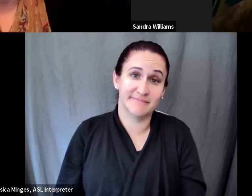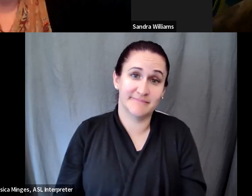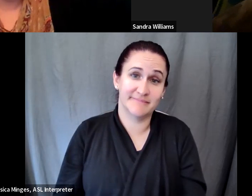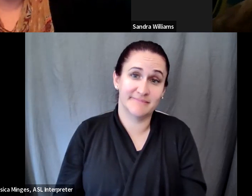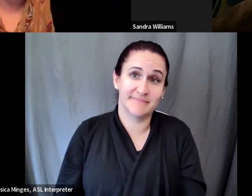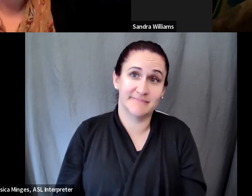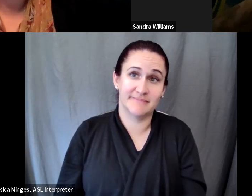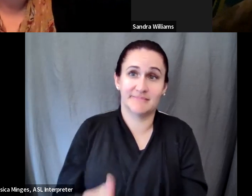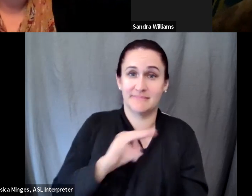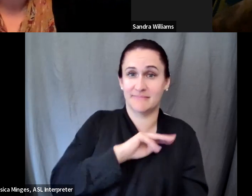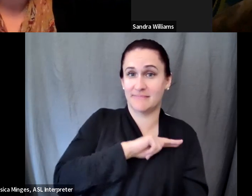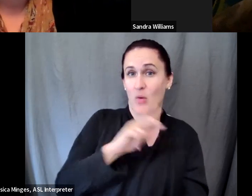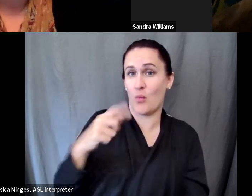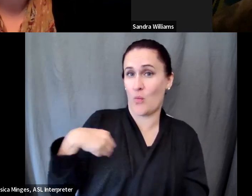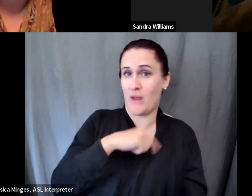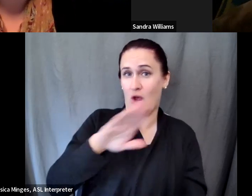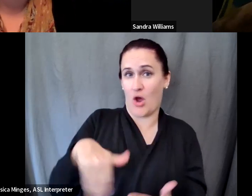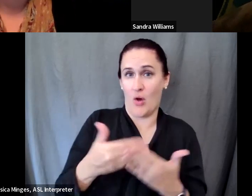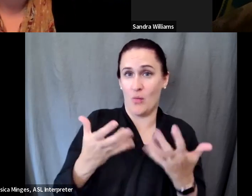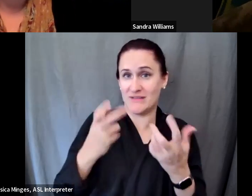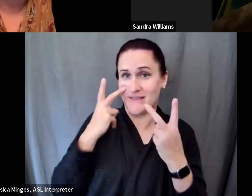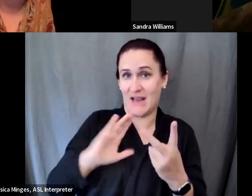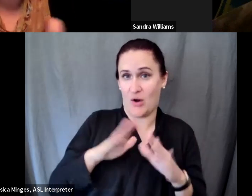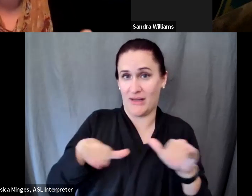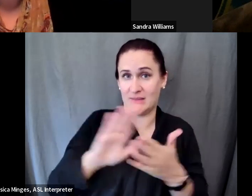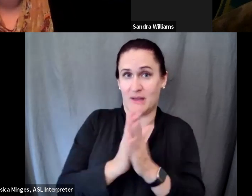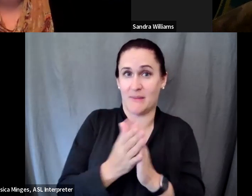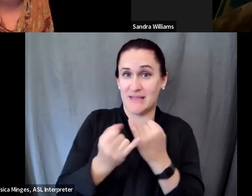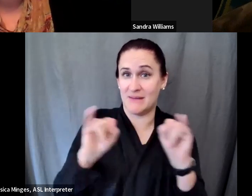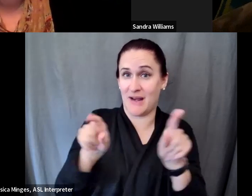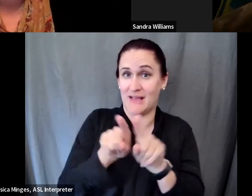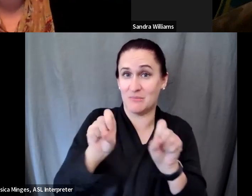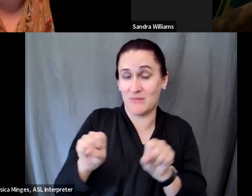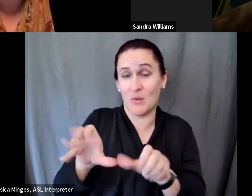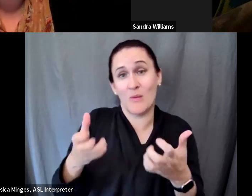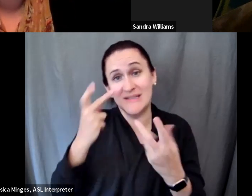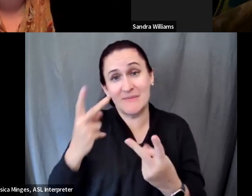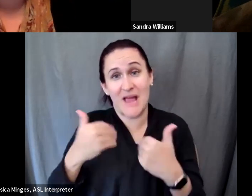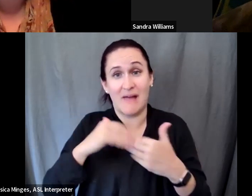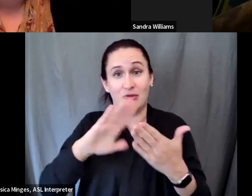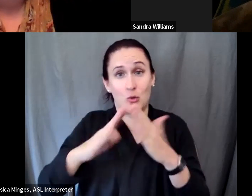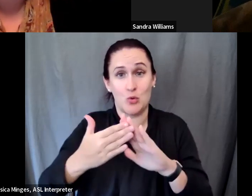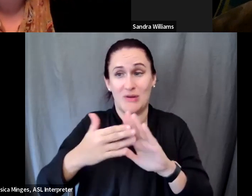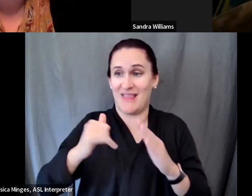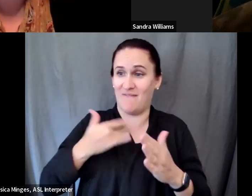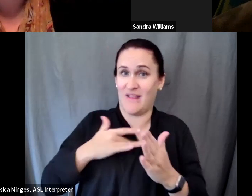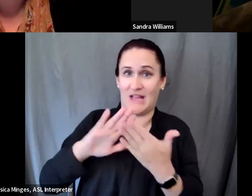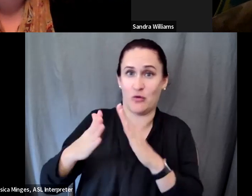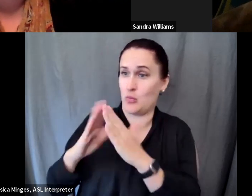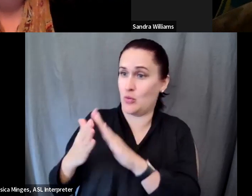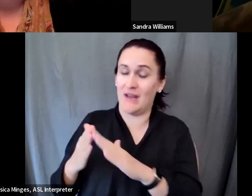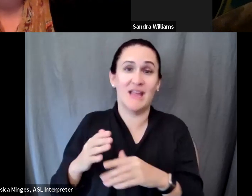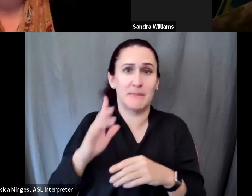We all want to see our kids become as independent as possible. And we also want to see them have community, right? So community looks different for each of